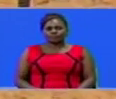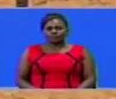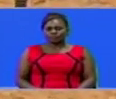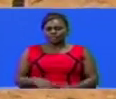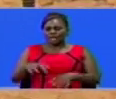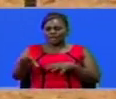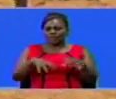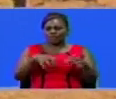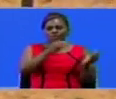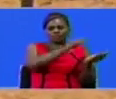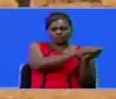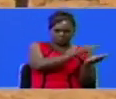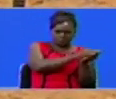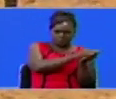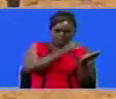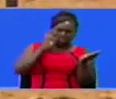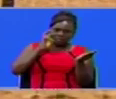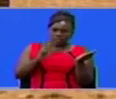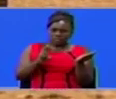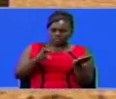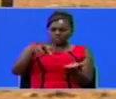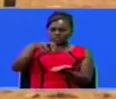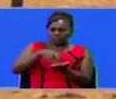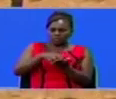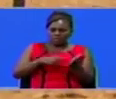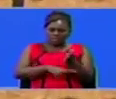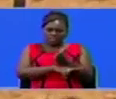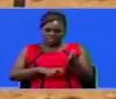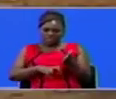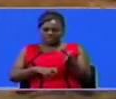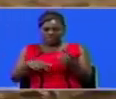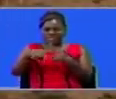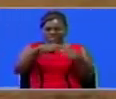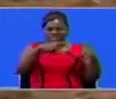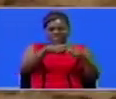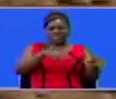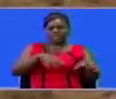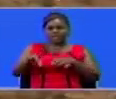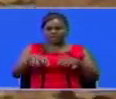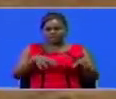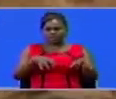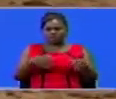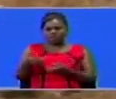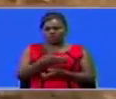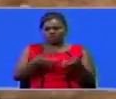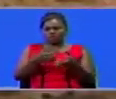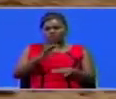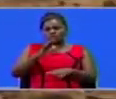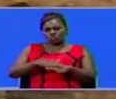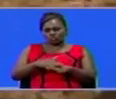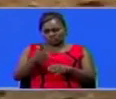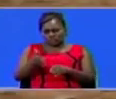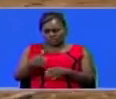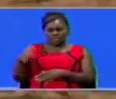Wildlife conservancies are staring at rising cases of poaching and killing of wildlife that has for years driven the economy of